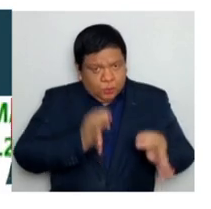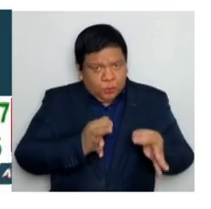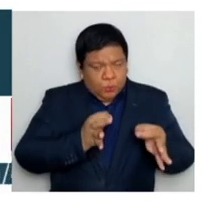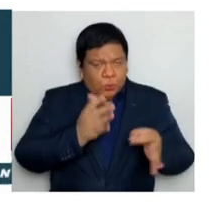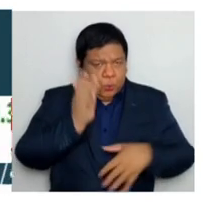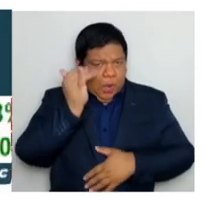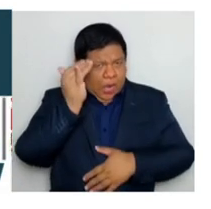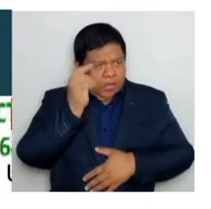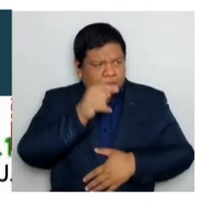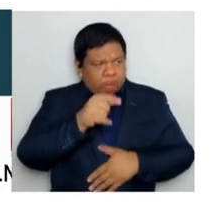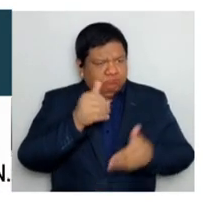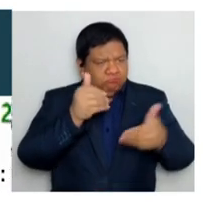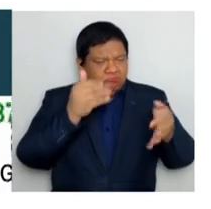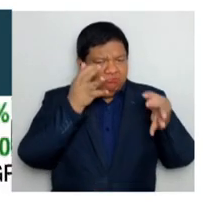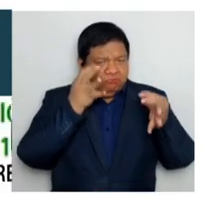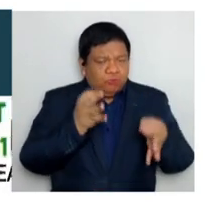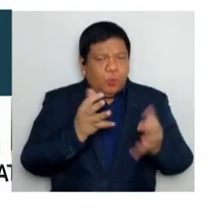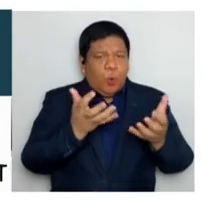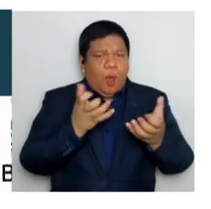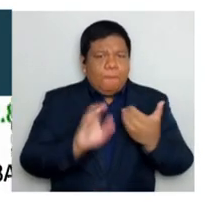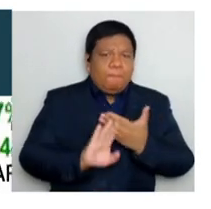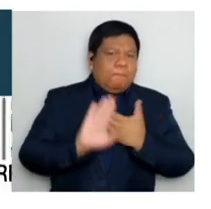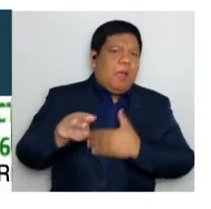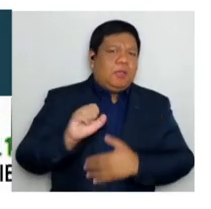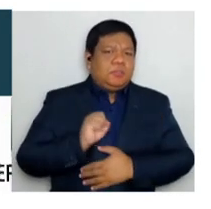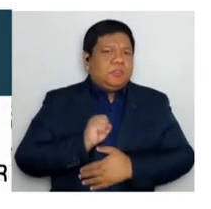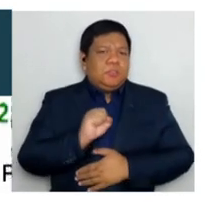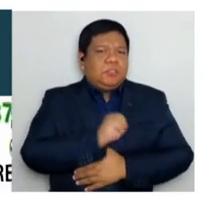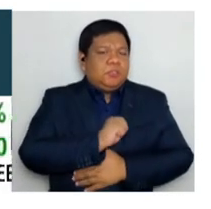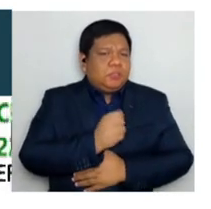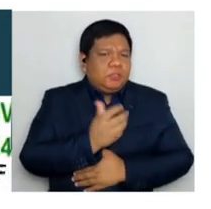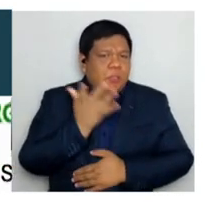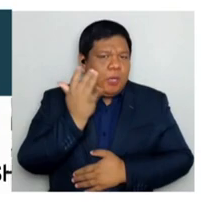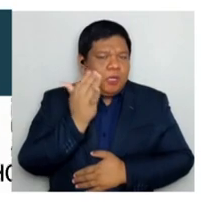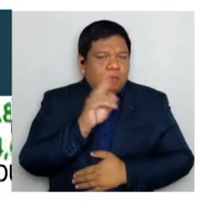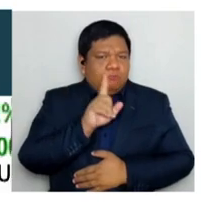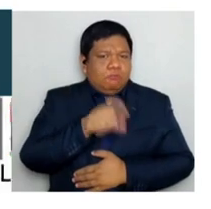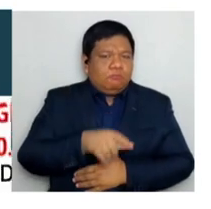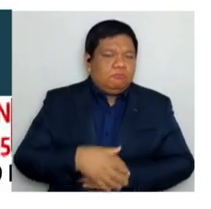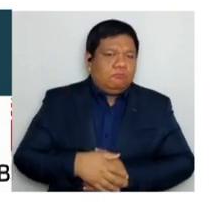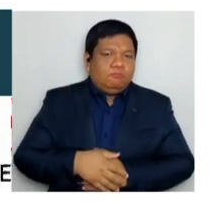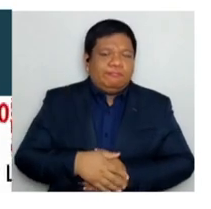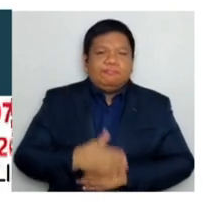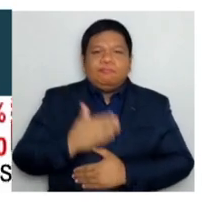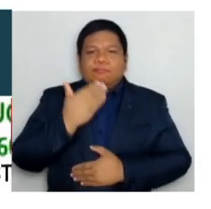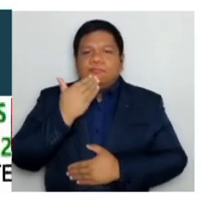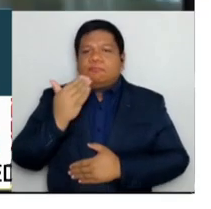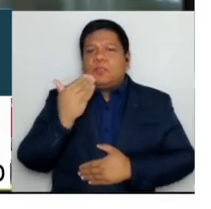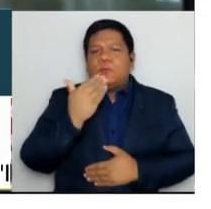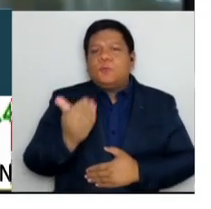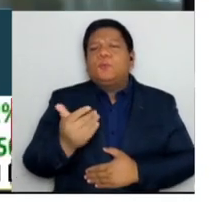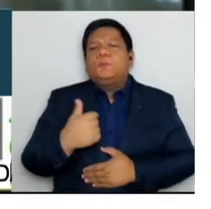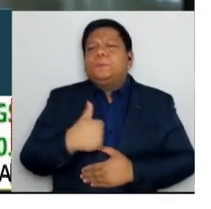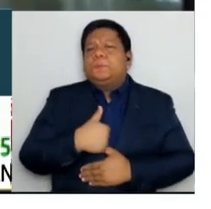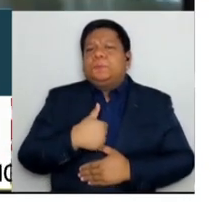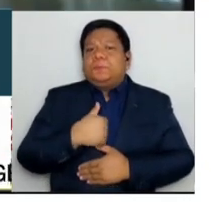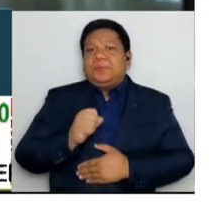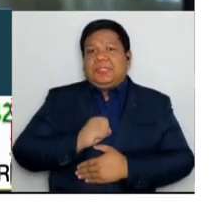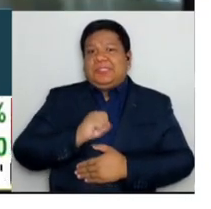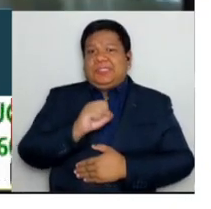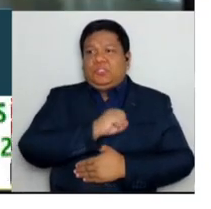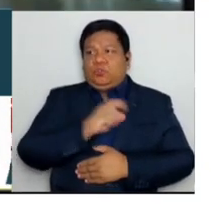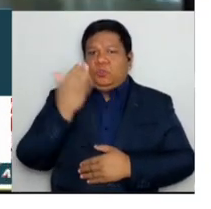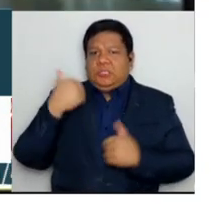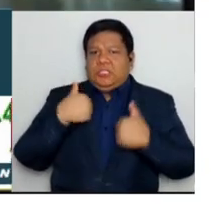you decide to have another go at the Senate? Thank you for that. I was in the Senate as a very young senator